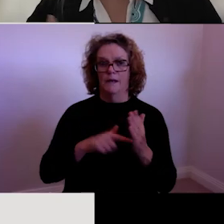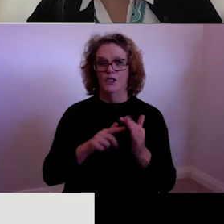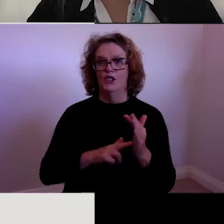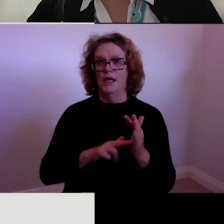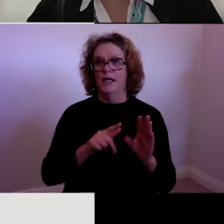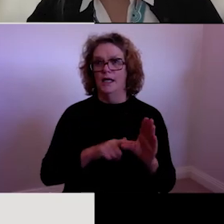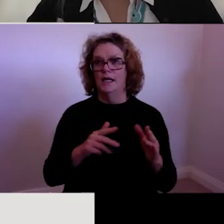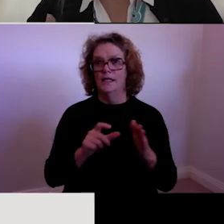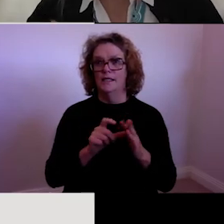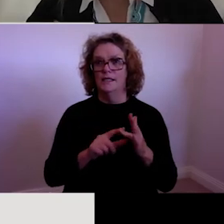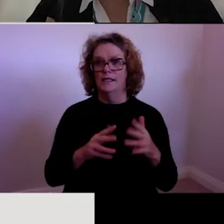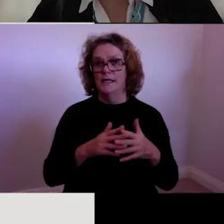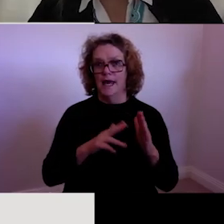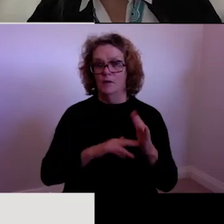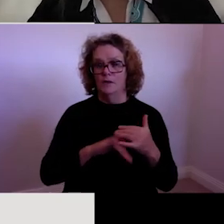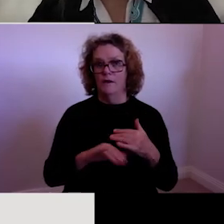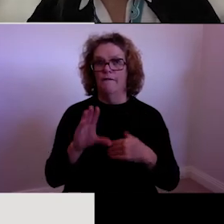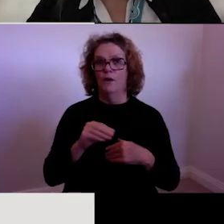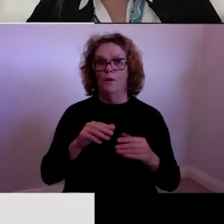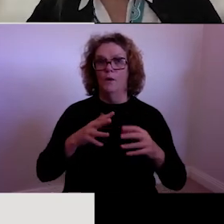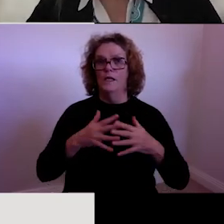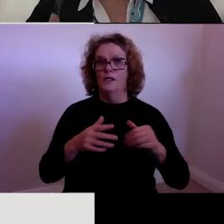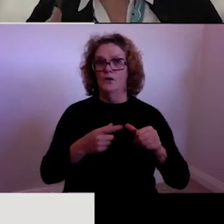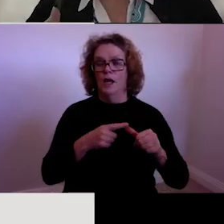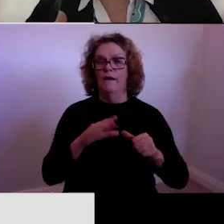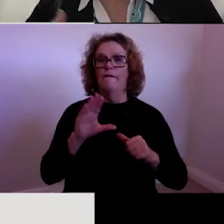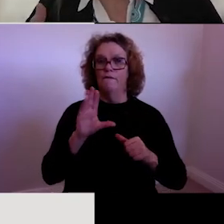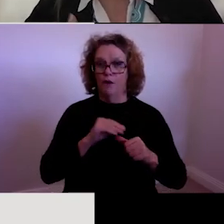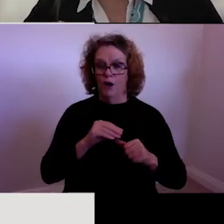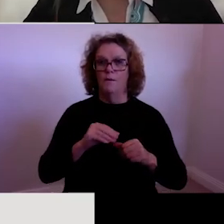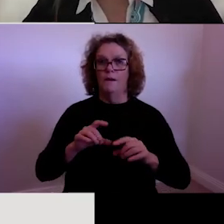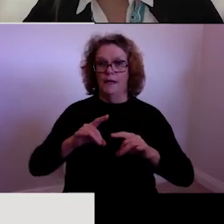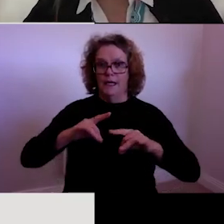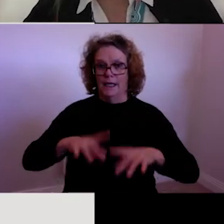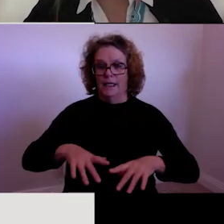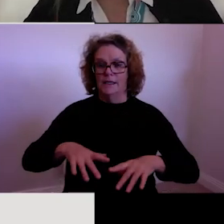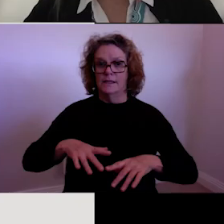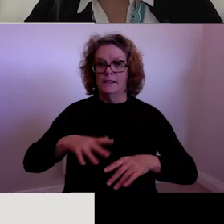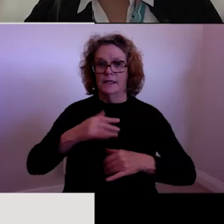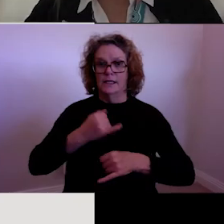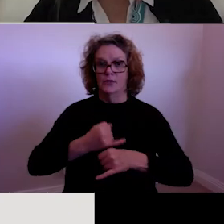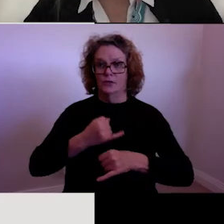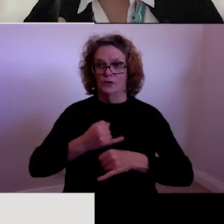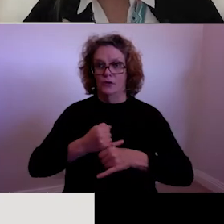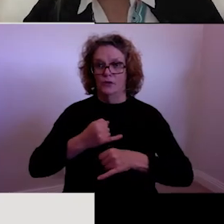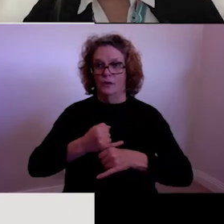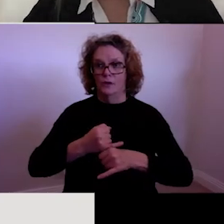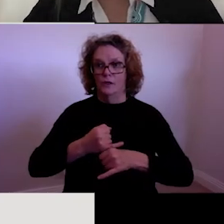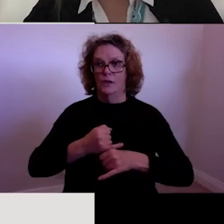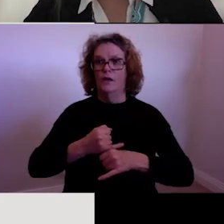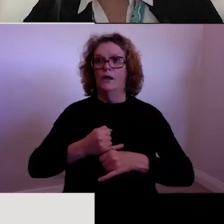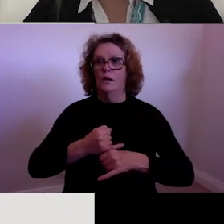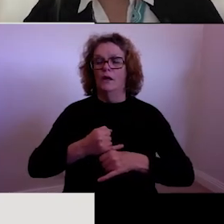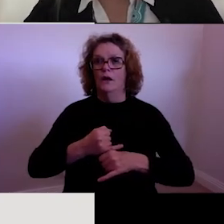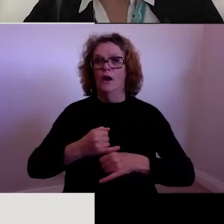the Kids Research Institute Australia. And Ruby, that is the best question. She's asked us, what does good